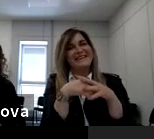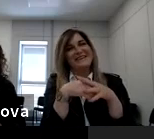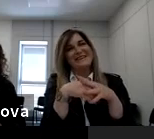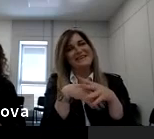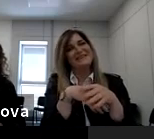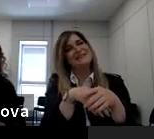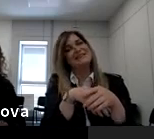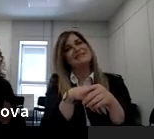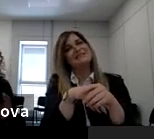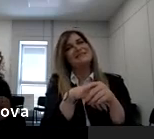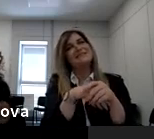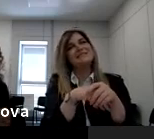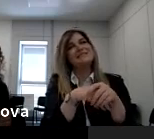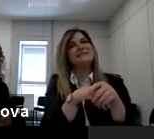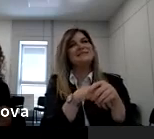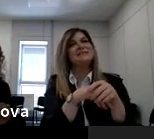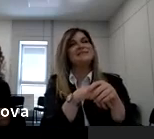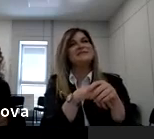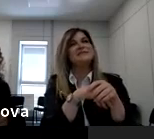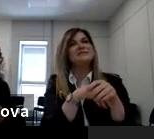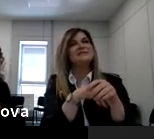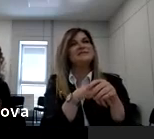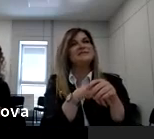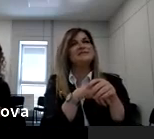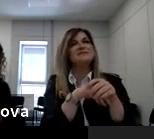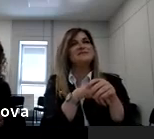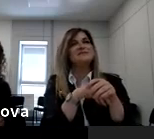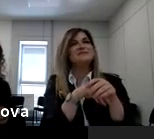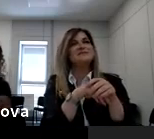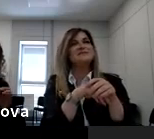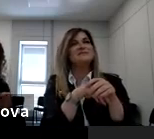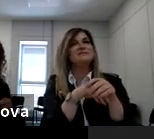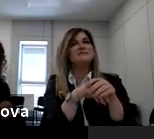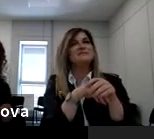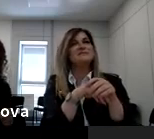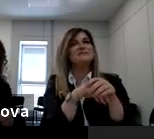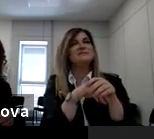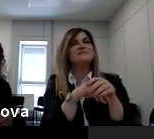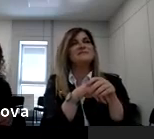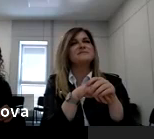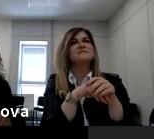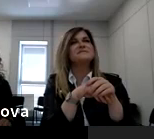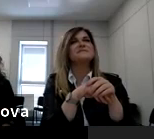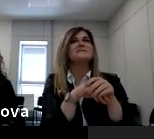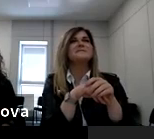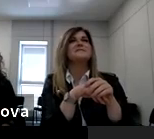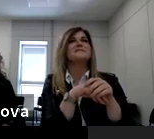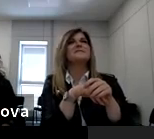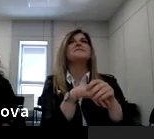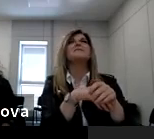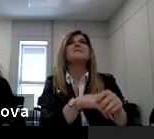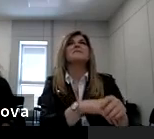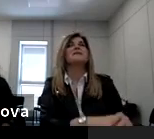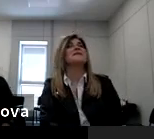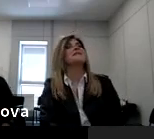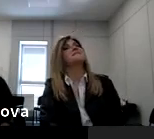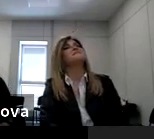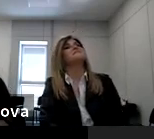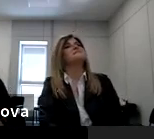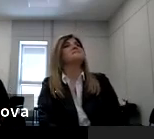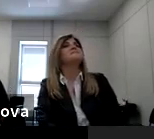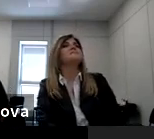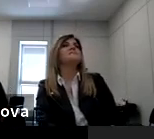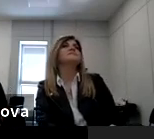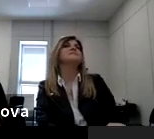have two types of elliptical optics. It's medium elliptical optic, 15